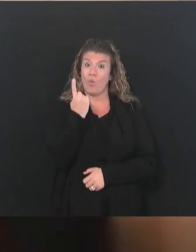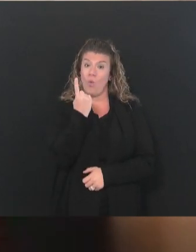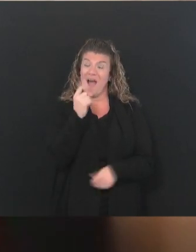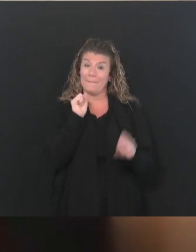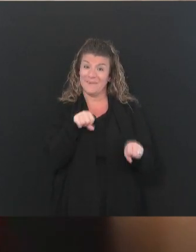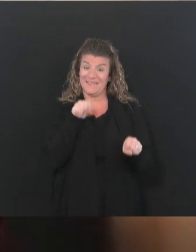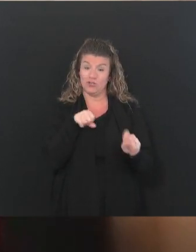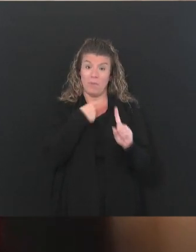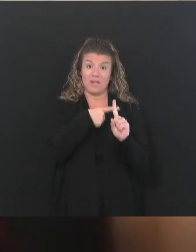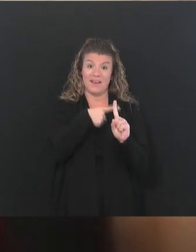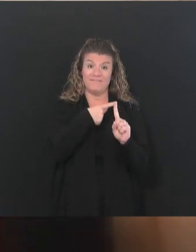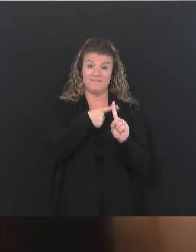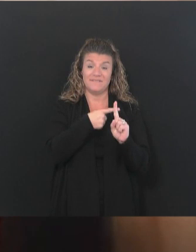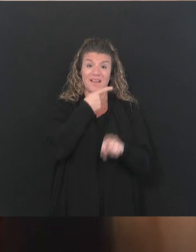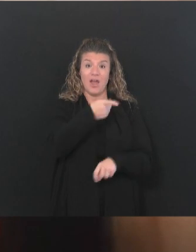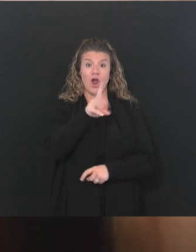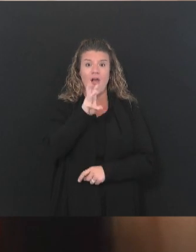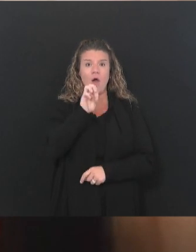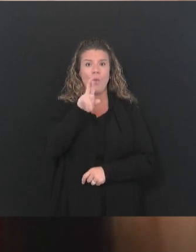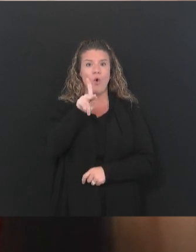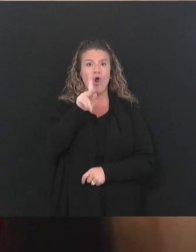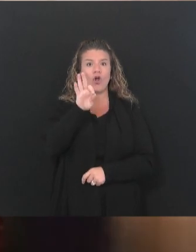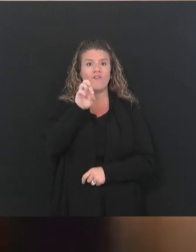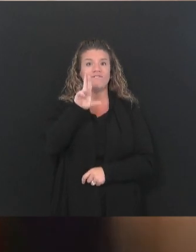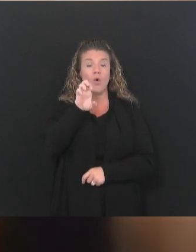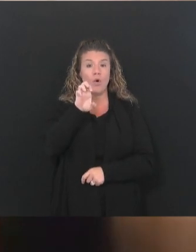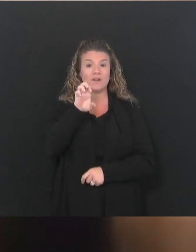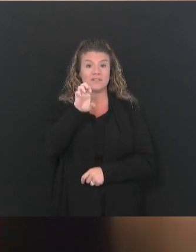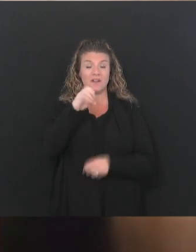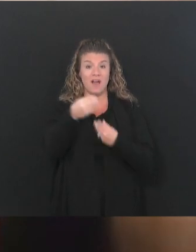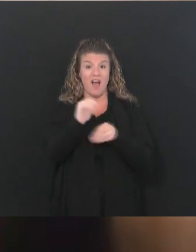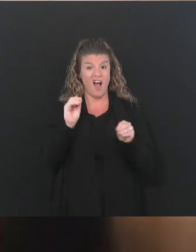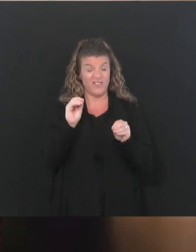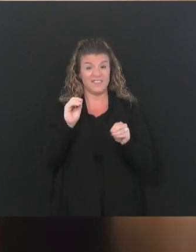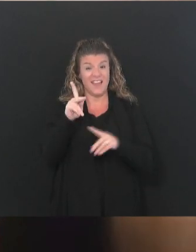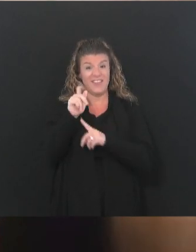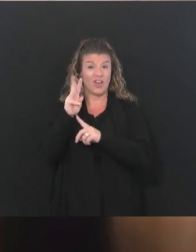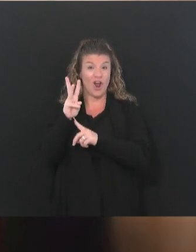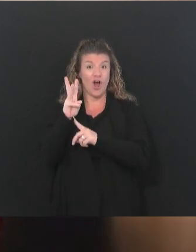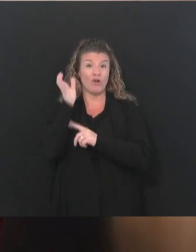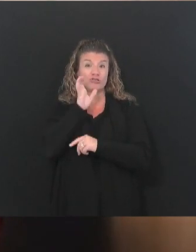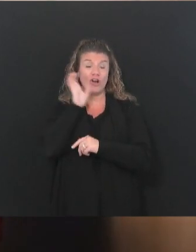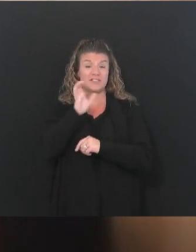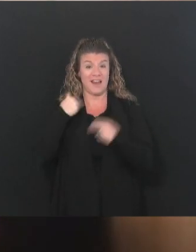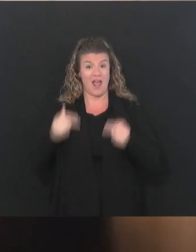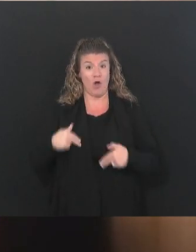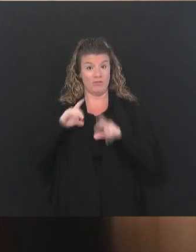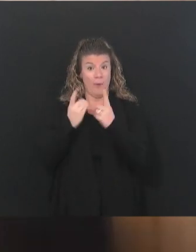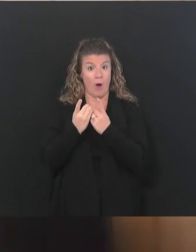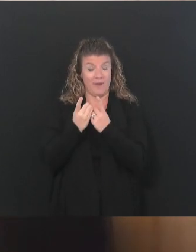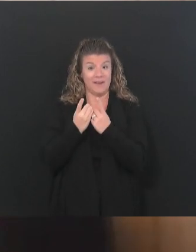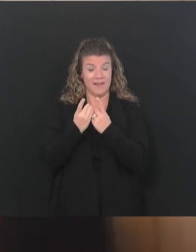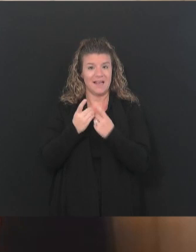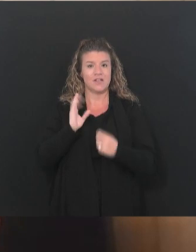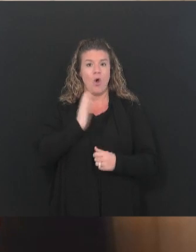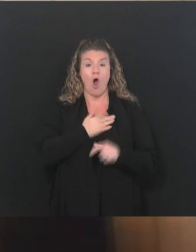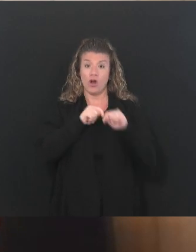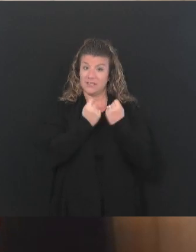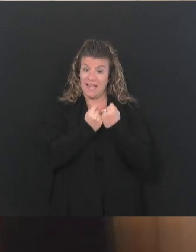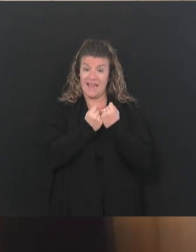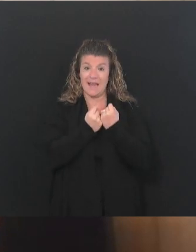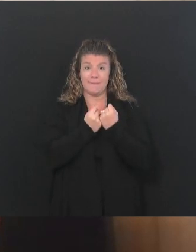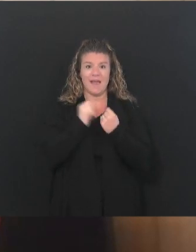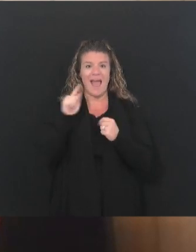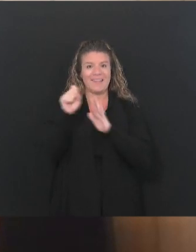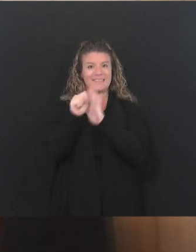the workforce office with Kanawha Charleston Health Department and our epidemiology teams at the